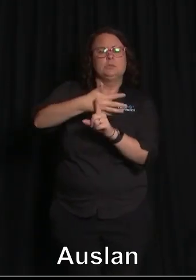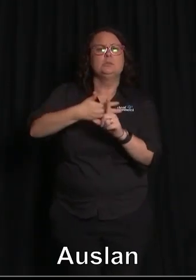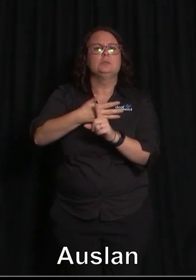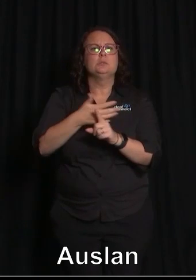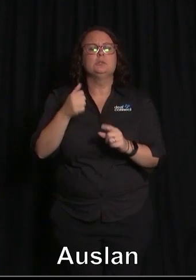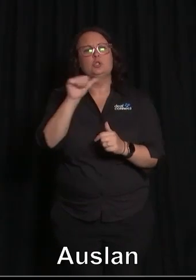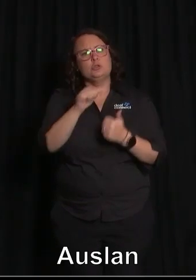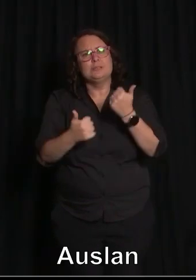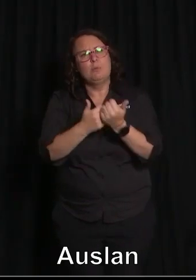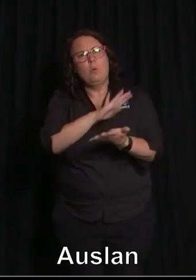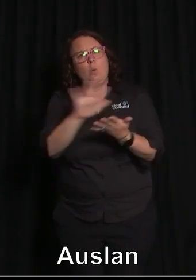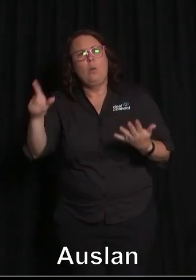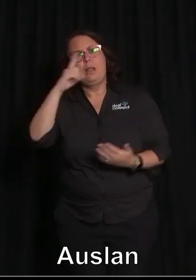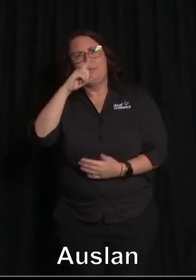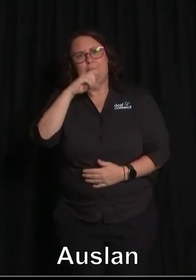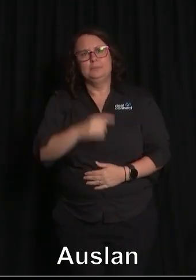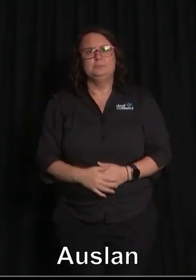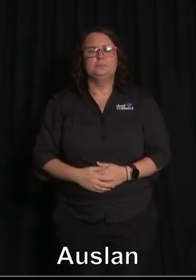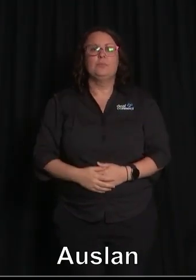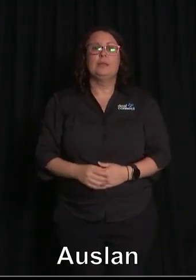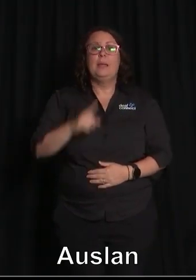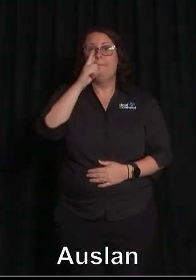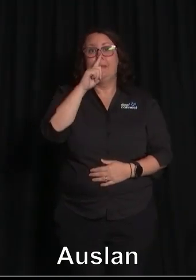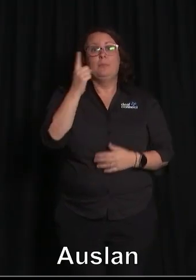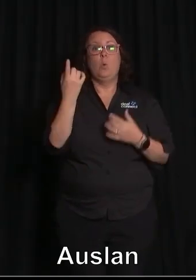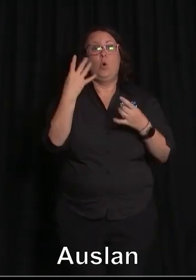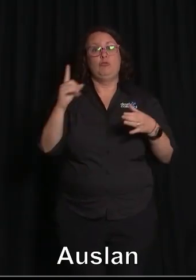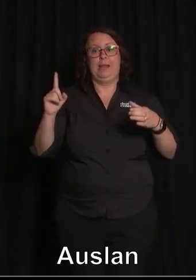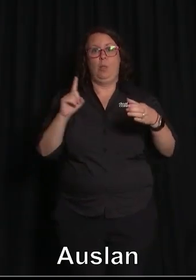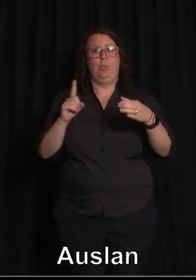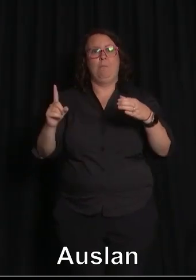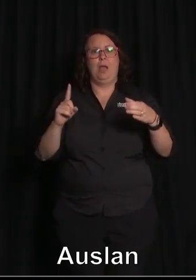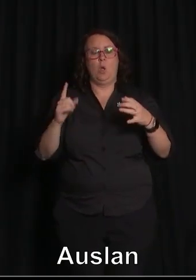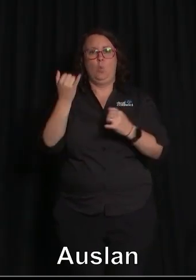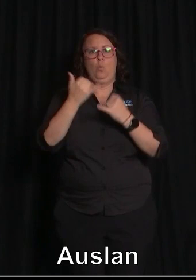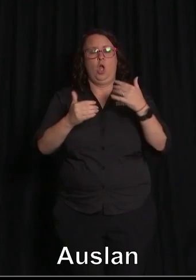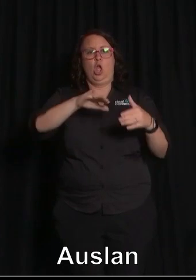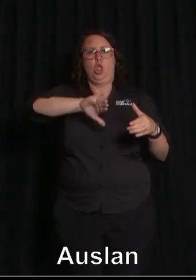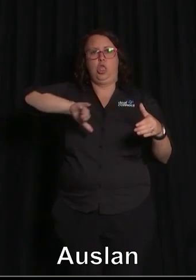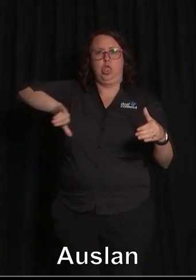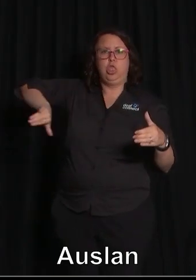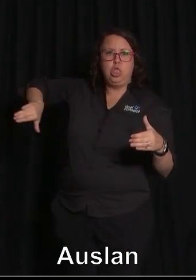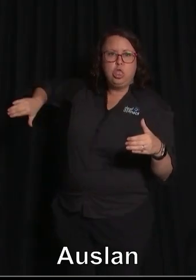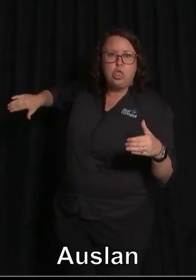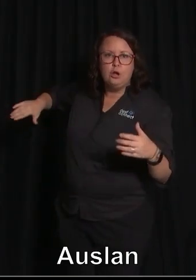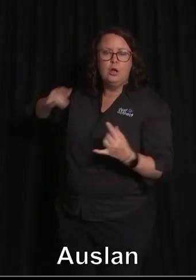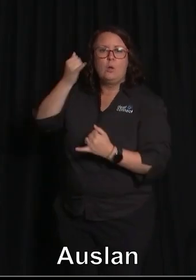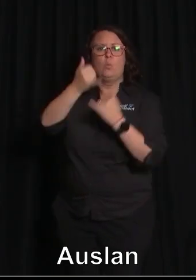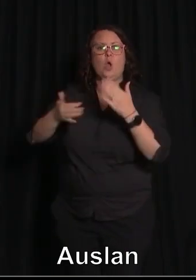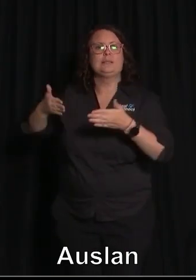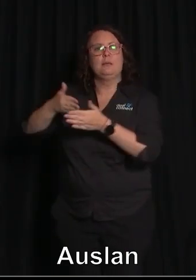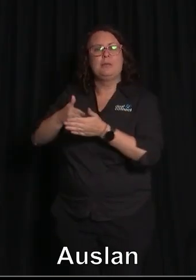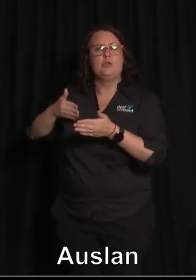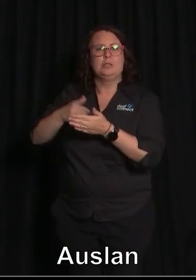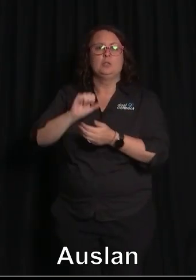marginalized individuals were pushed even more to the margins and continue to be confronted with greater barriers to sexual